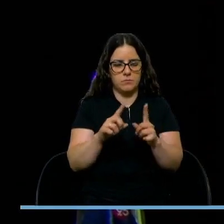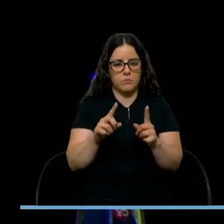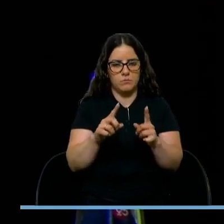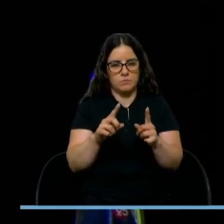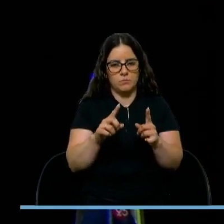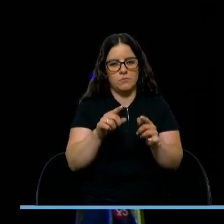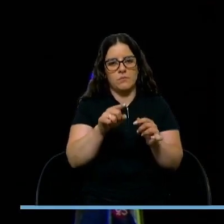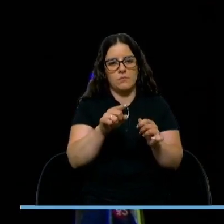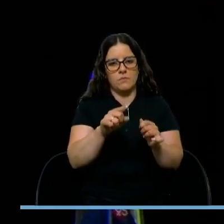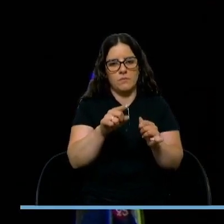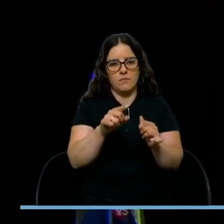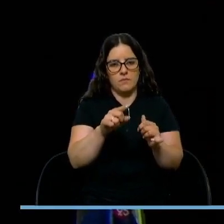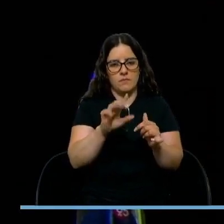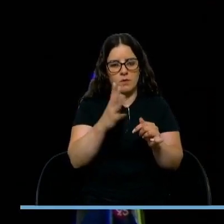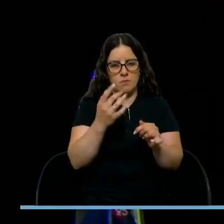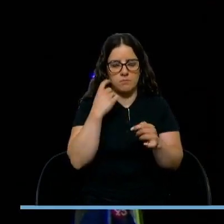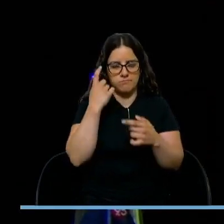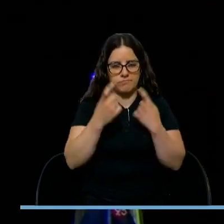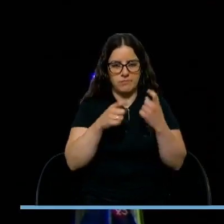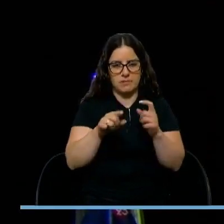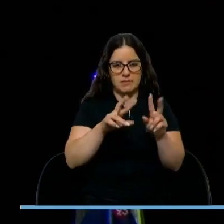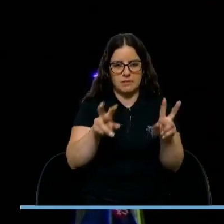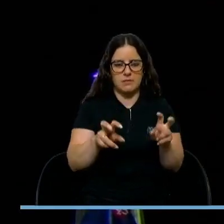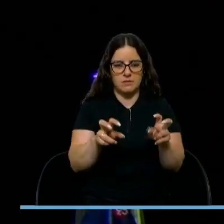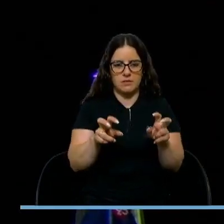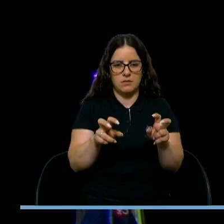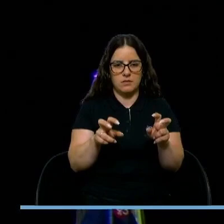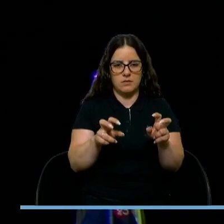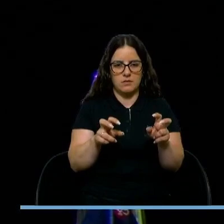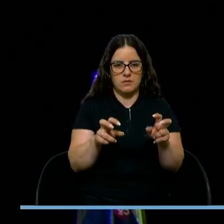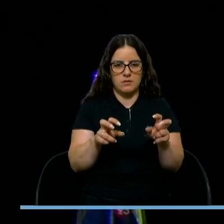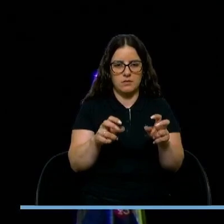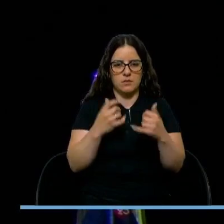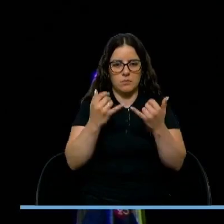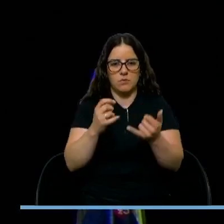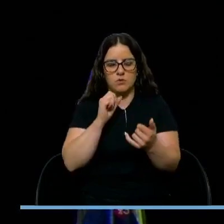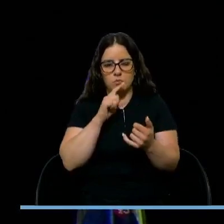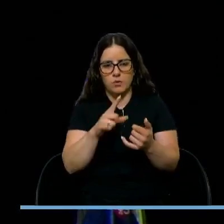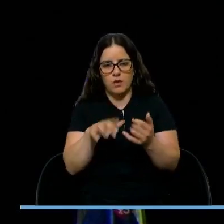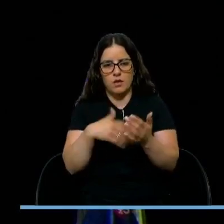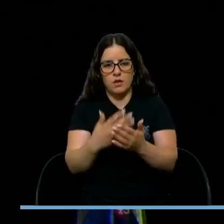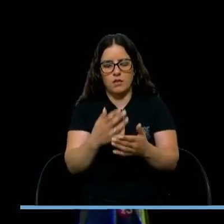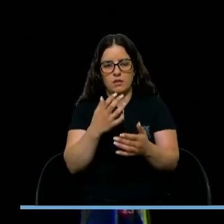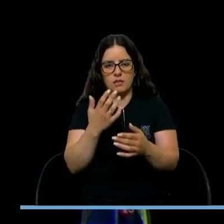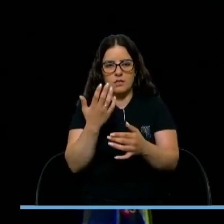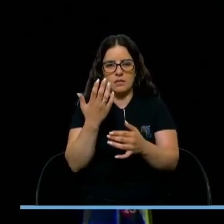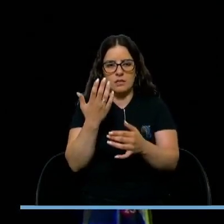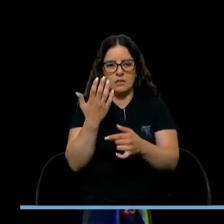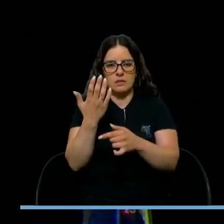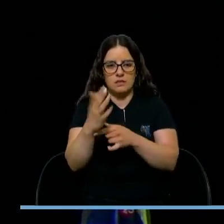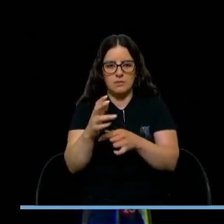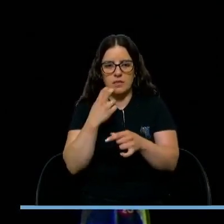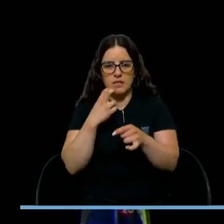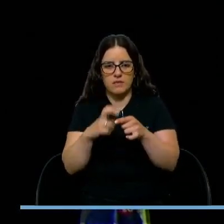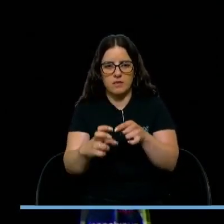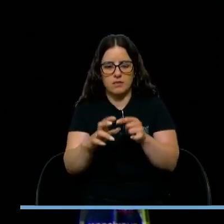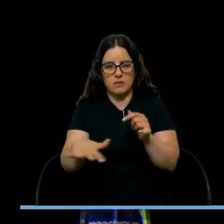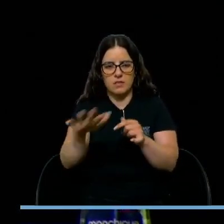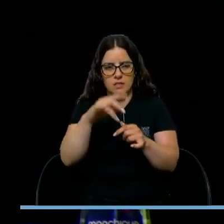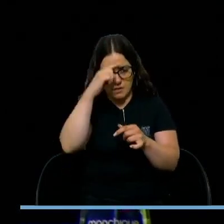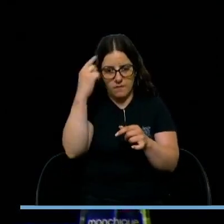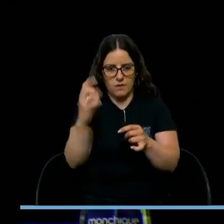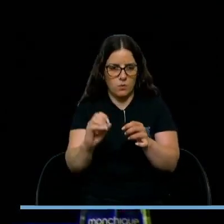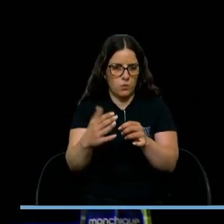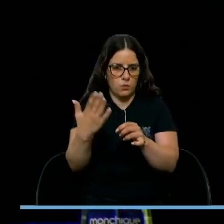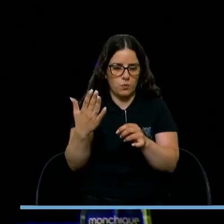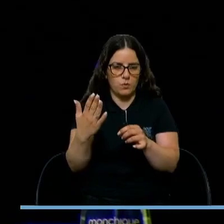in electric vehicle mobility. And then I'm going to mention an example on the electrification of